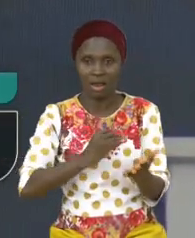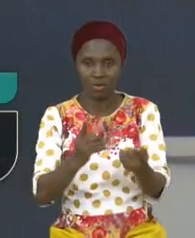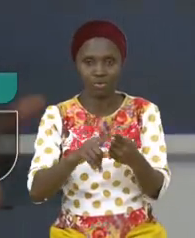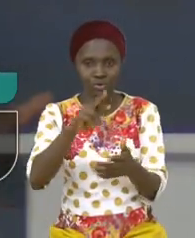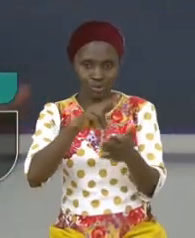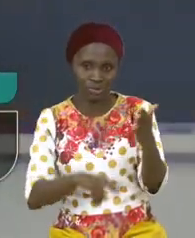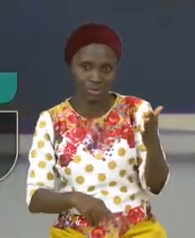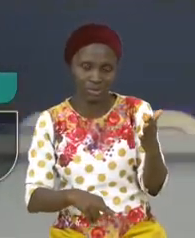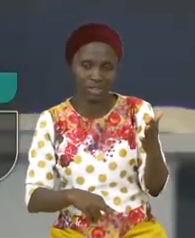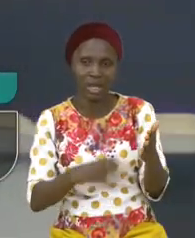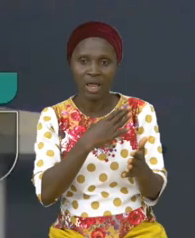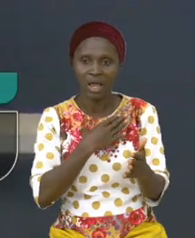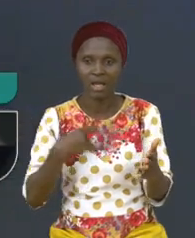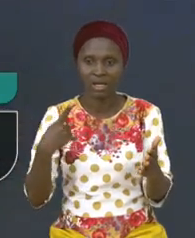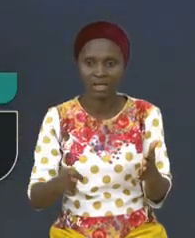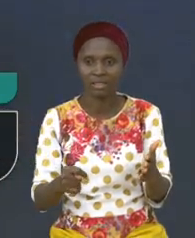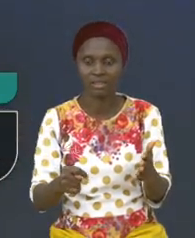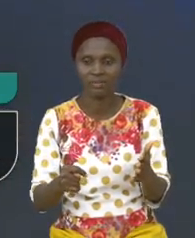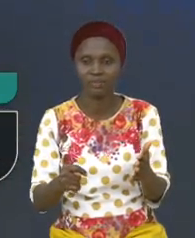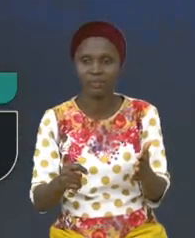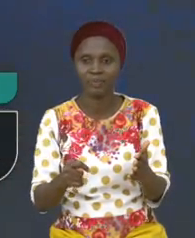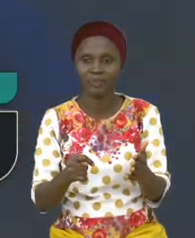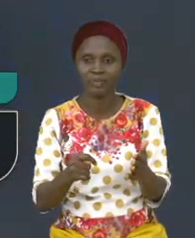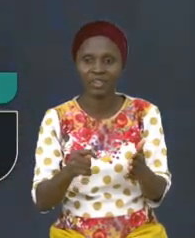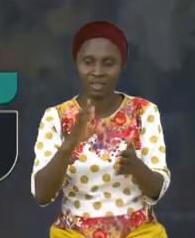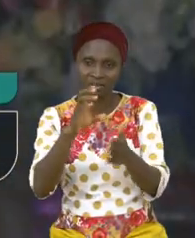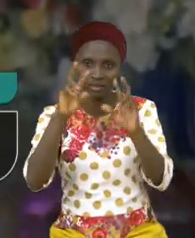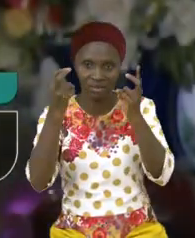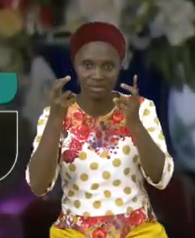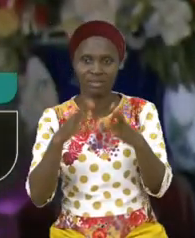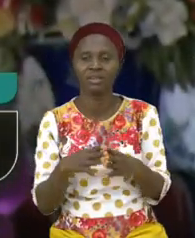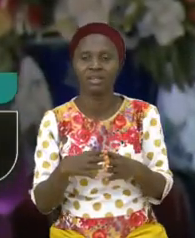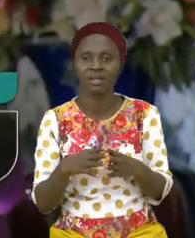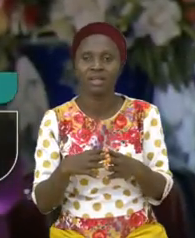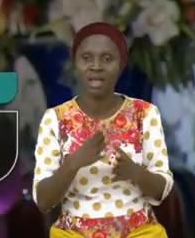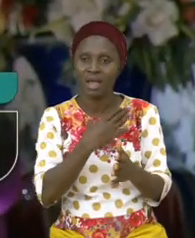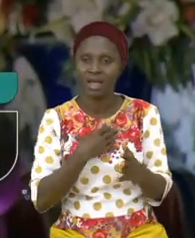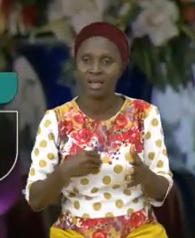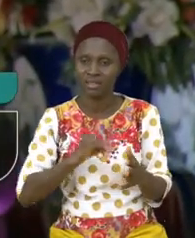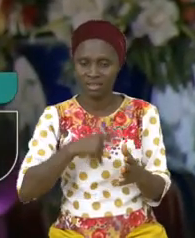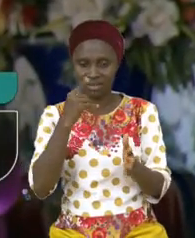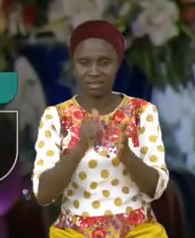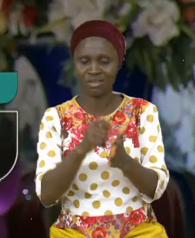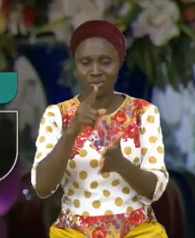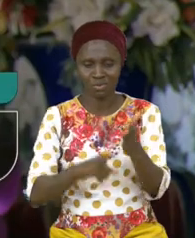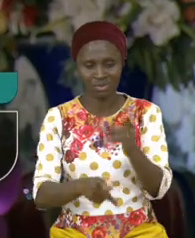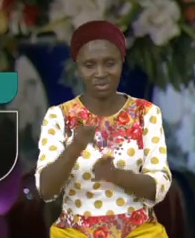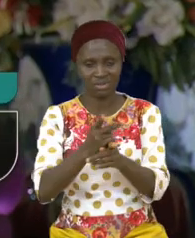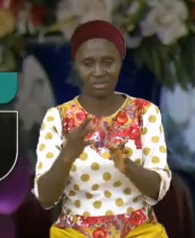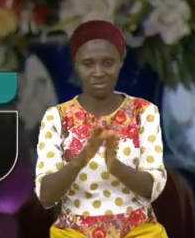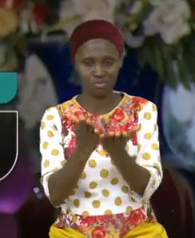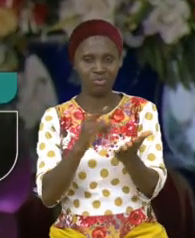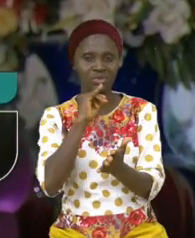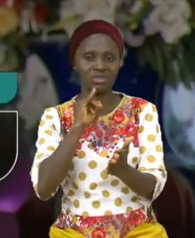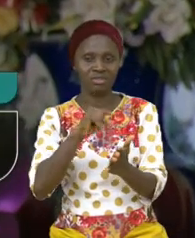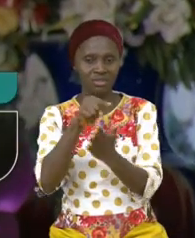the preface, the introduction, is clumsy. And I say, what kind of book is this? But that's